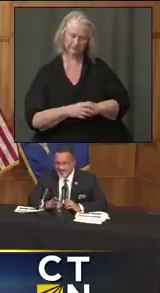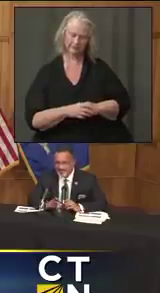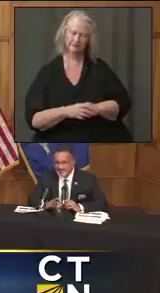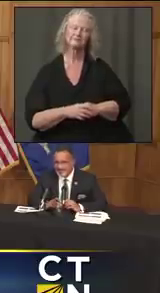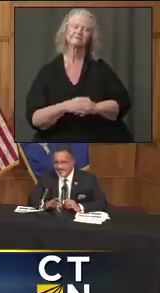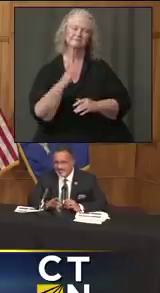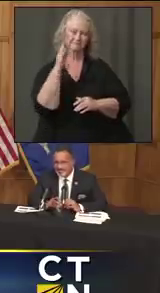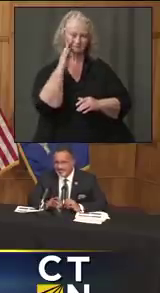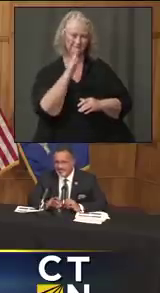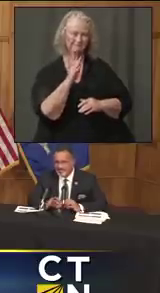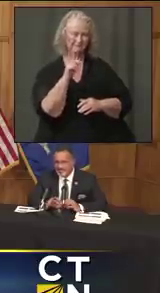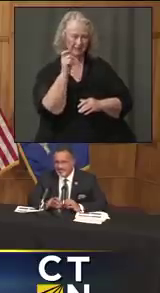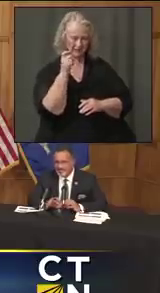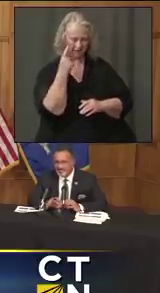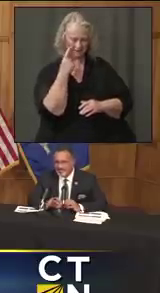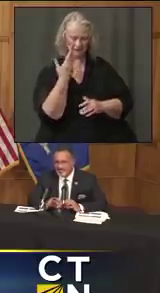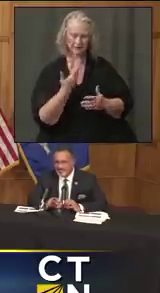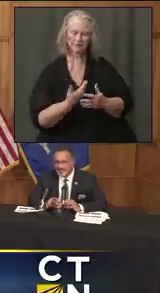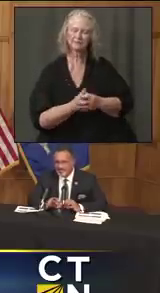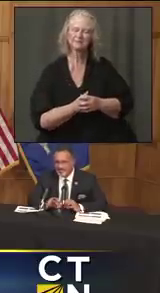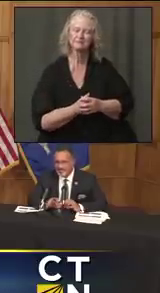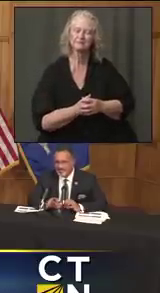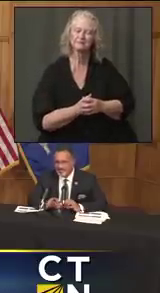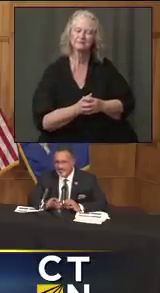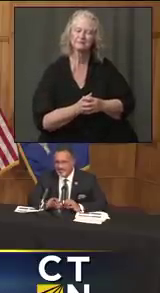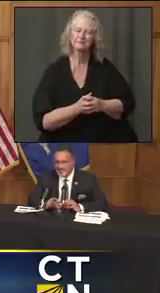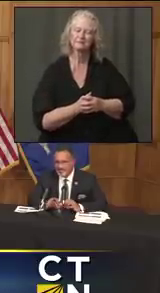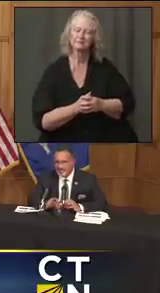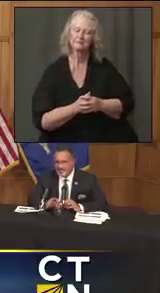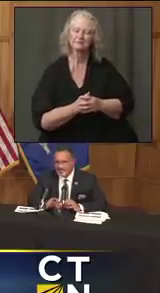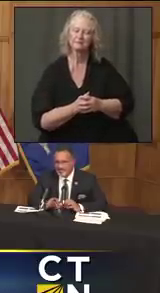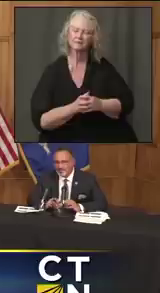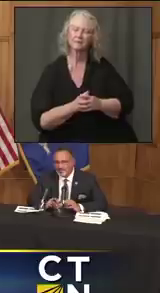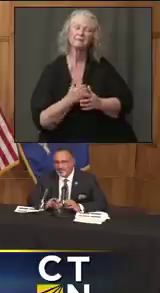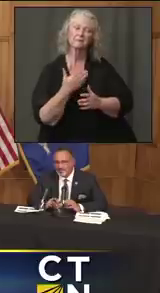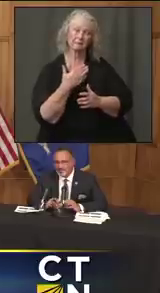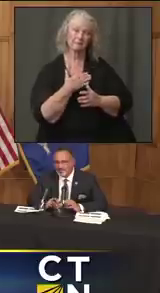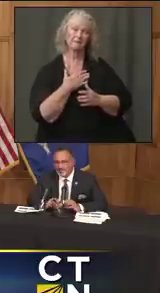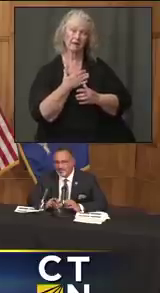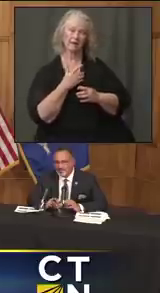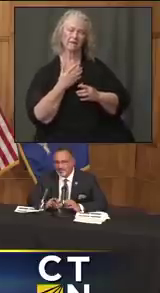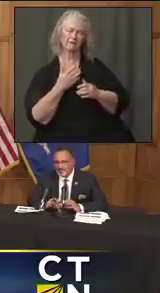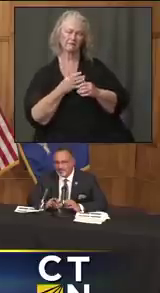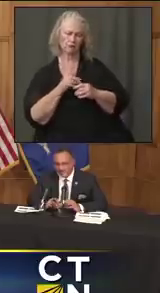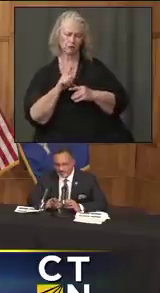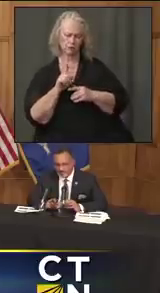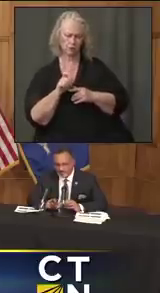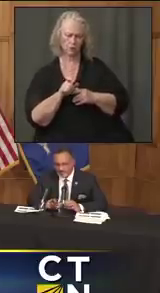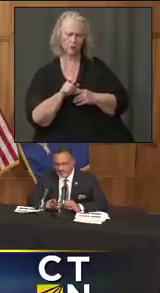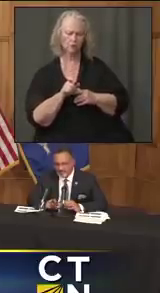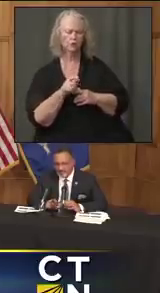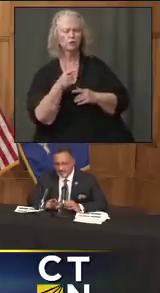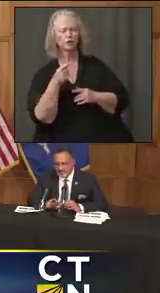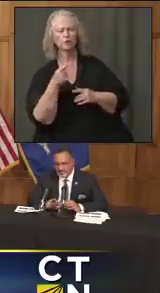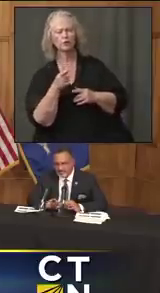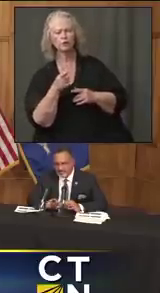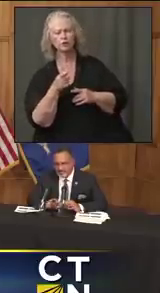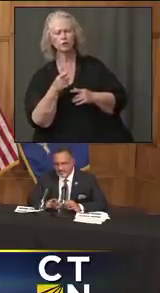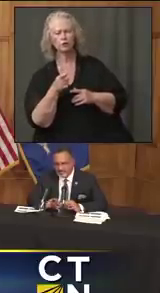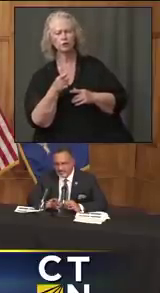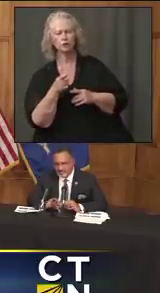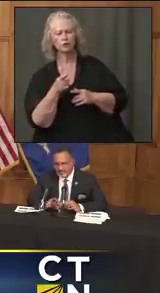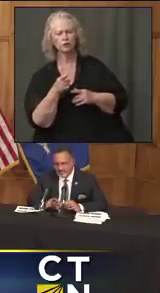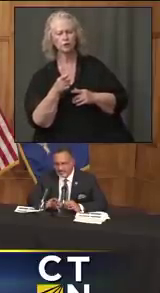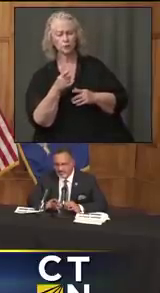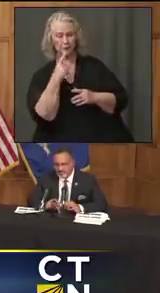Hi, Governor. Zania Maldonado with Fox 61. My first question is for the Commissioner. You mentioned when inside the school